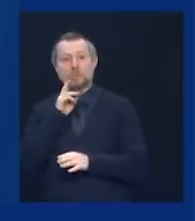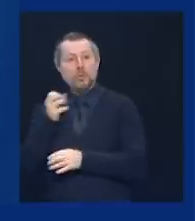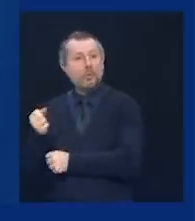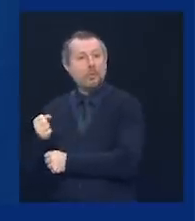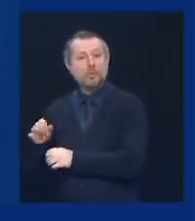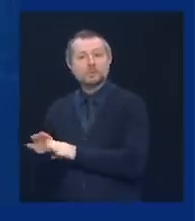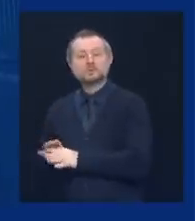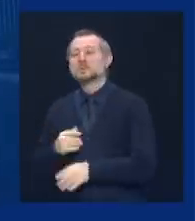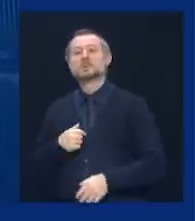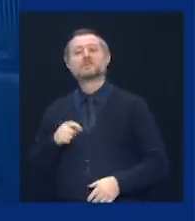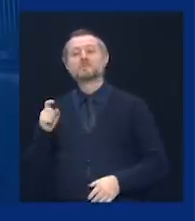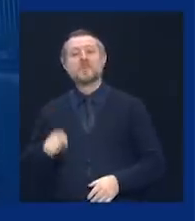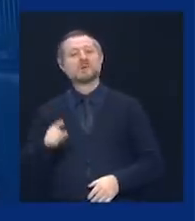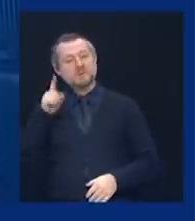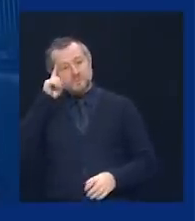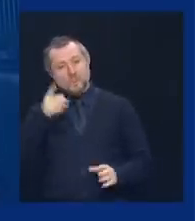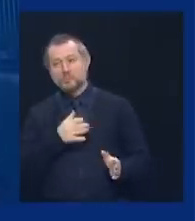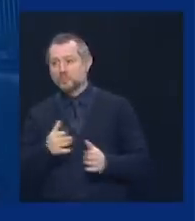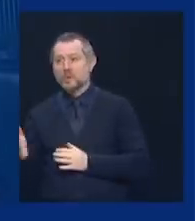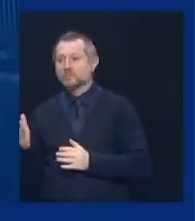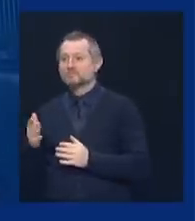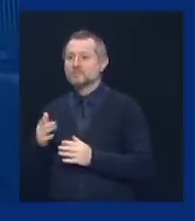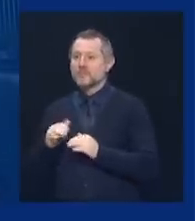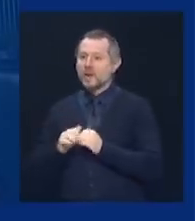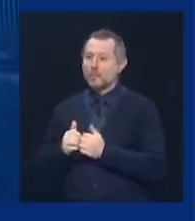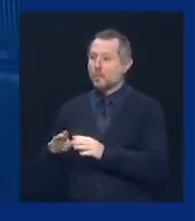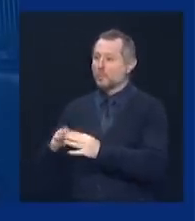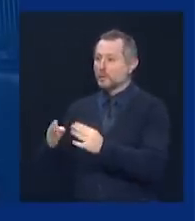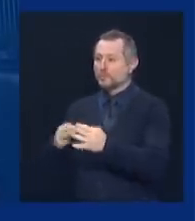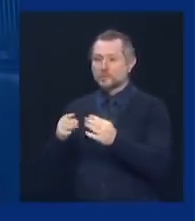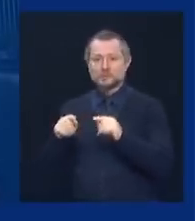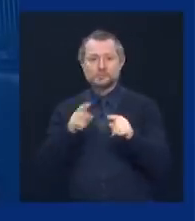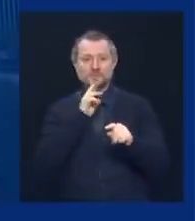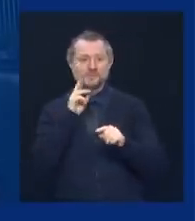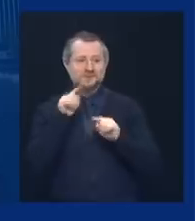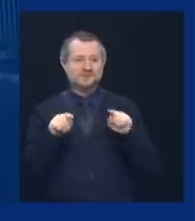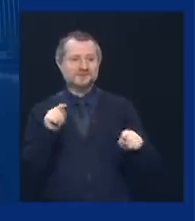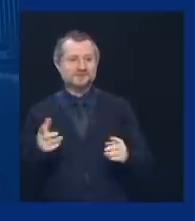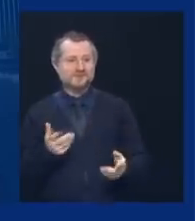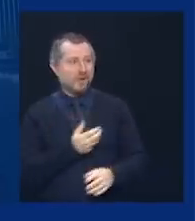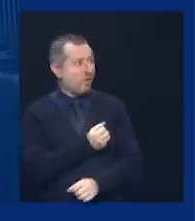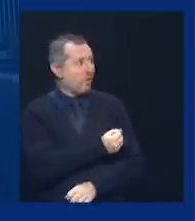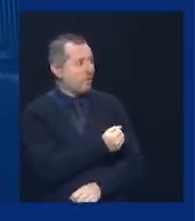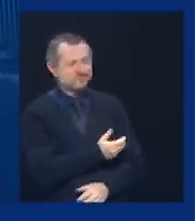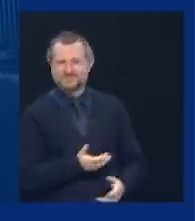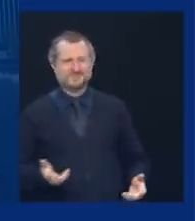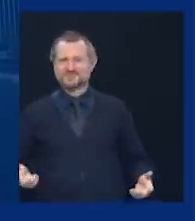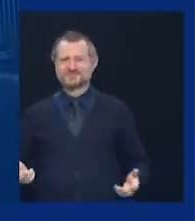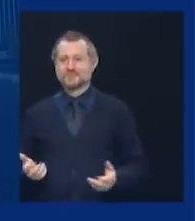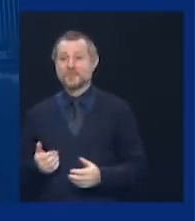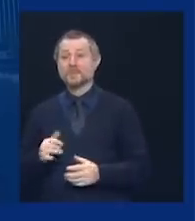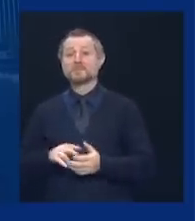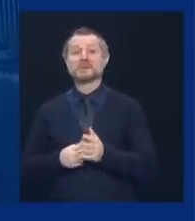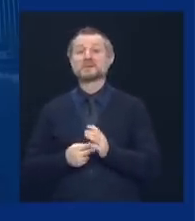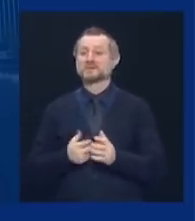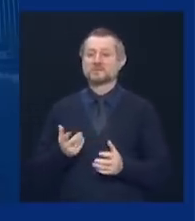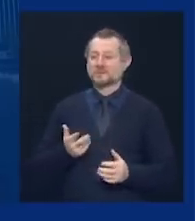smarter way to do this. And this is going to be a different period in